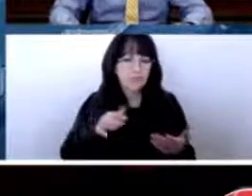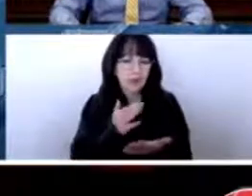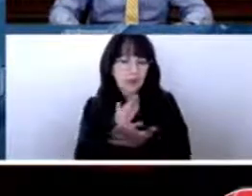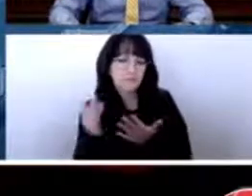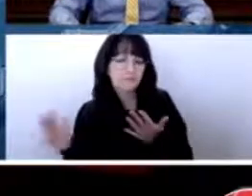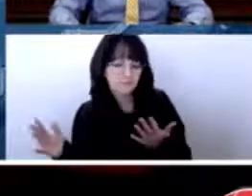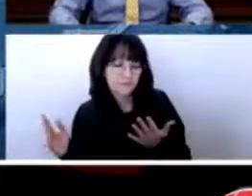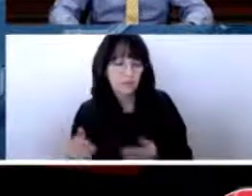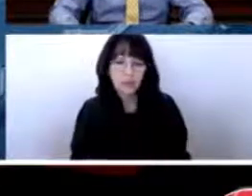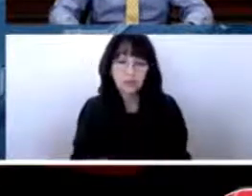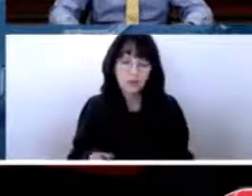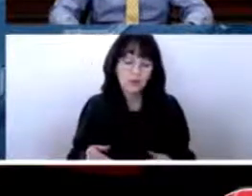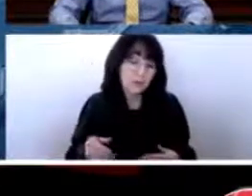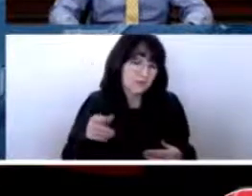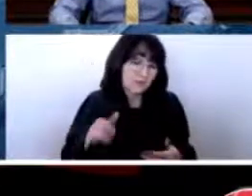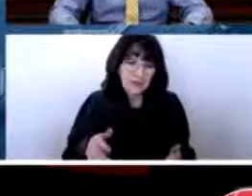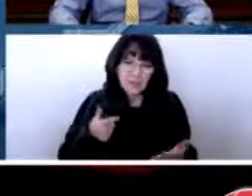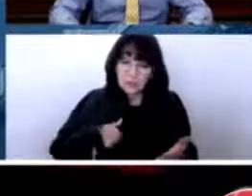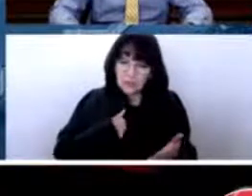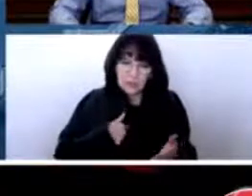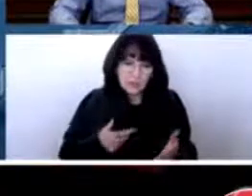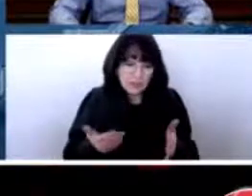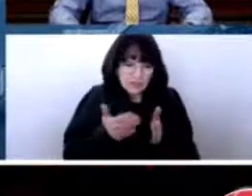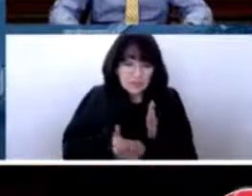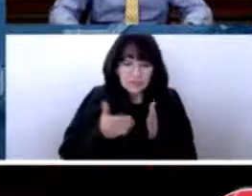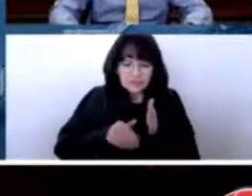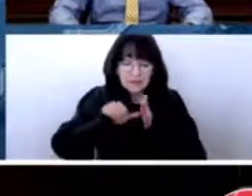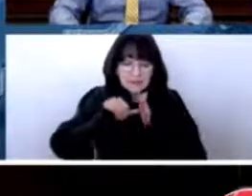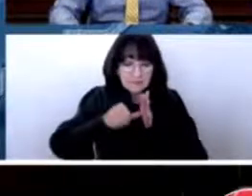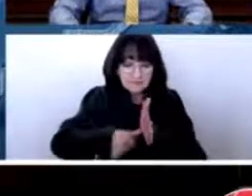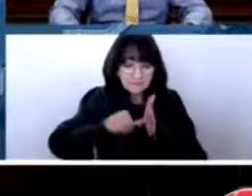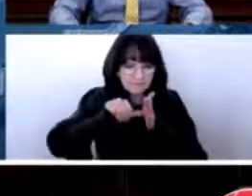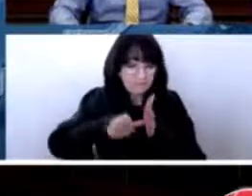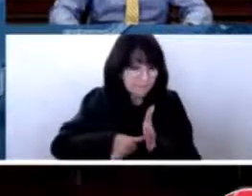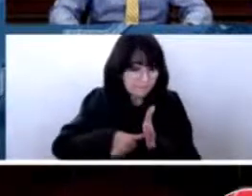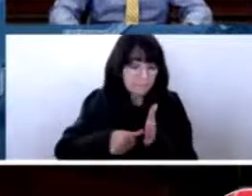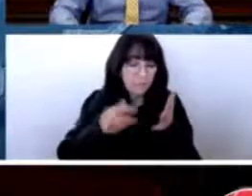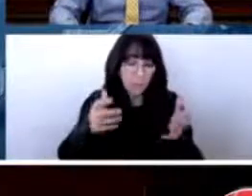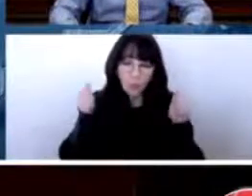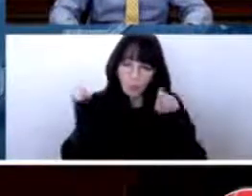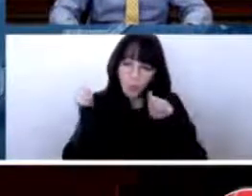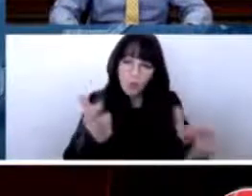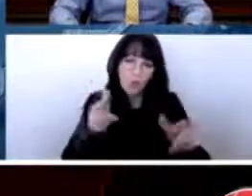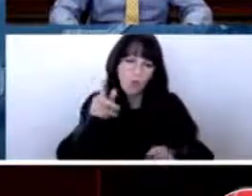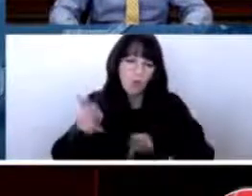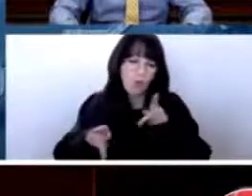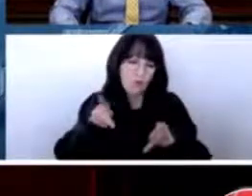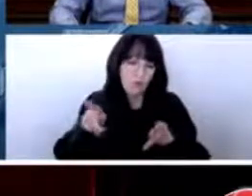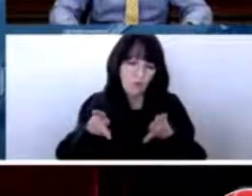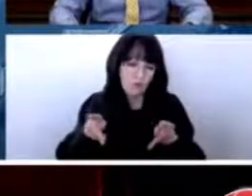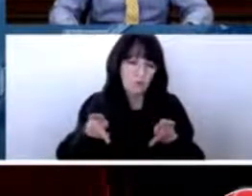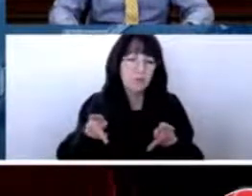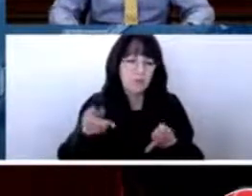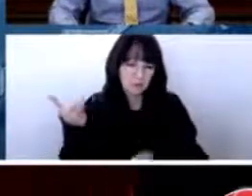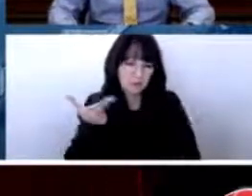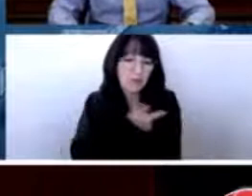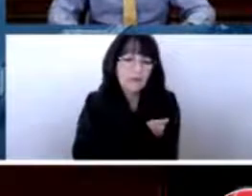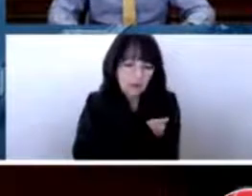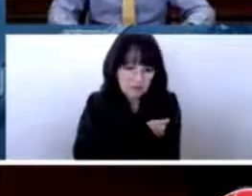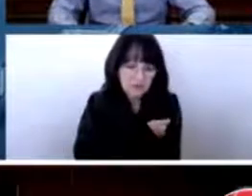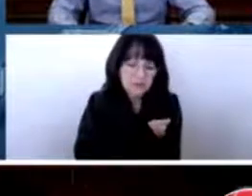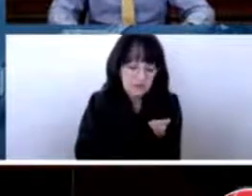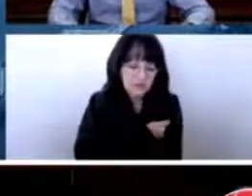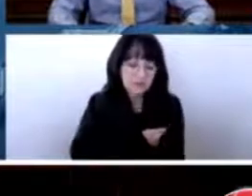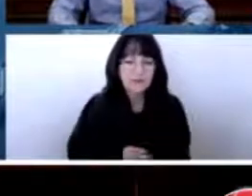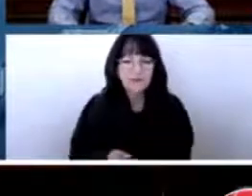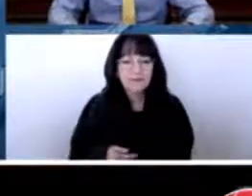to reduce the severity of the illness, to reduce the transmissivity of the